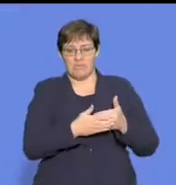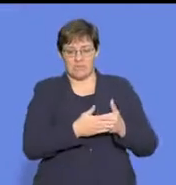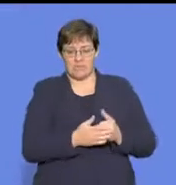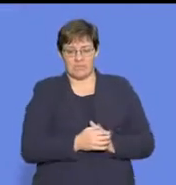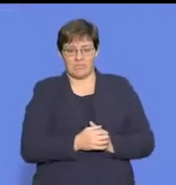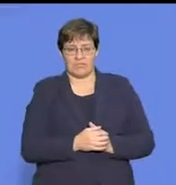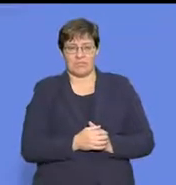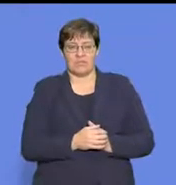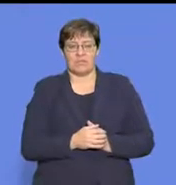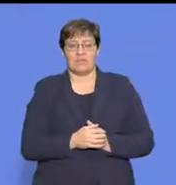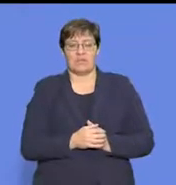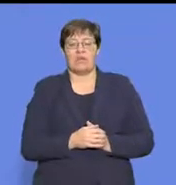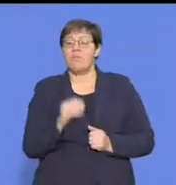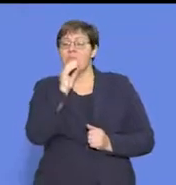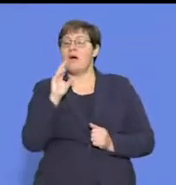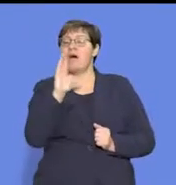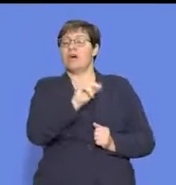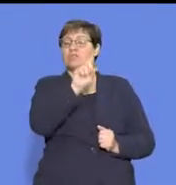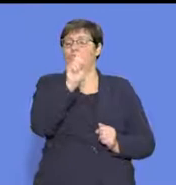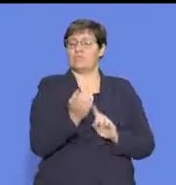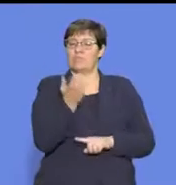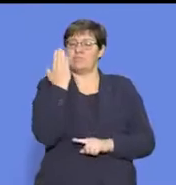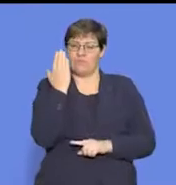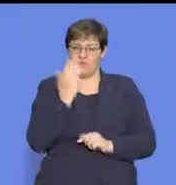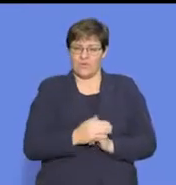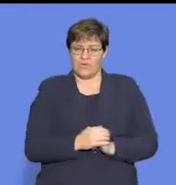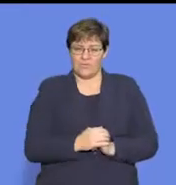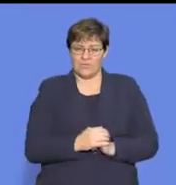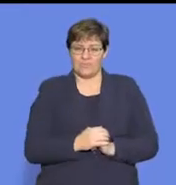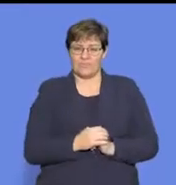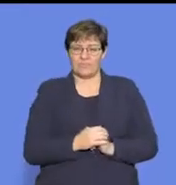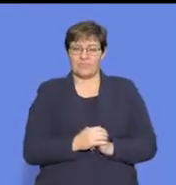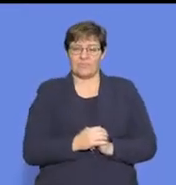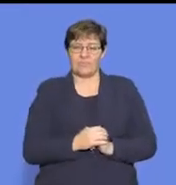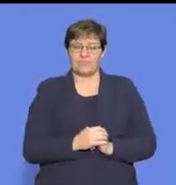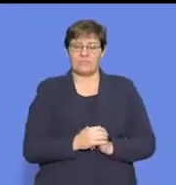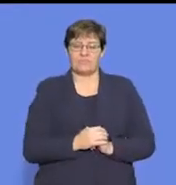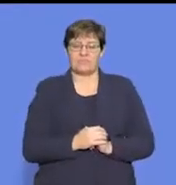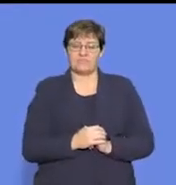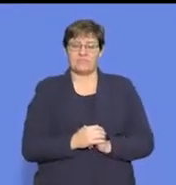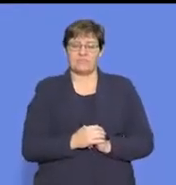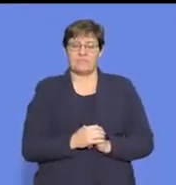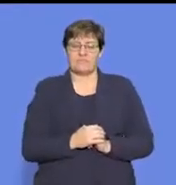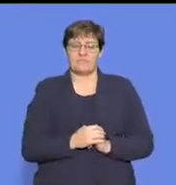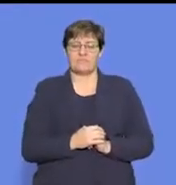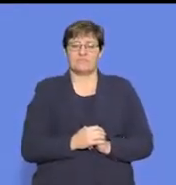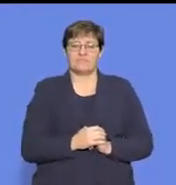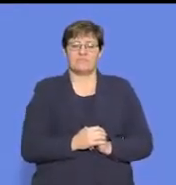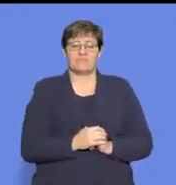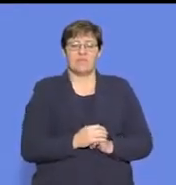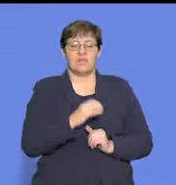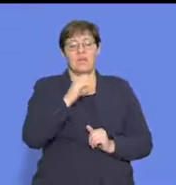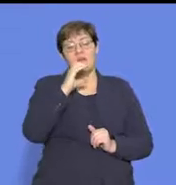little bit more detail. And when we asked the question earlier about, is